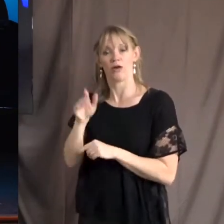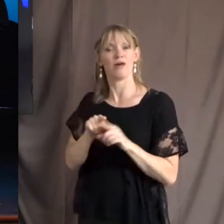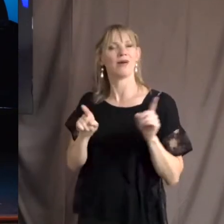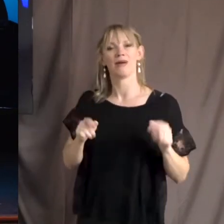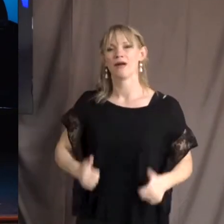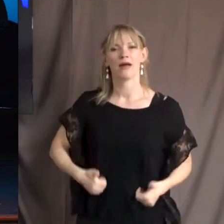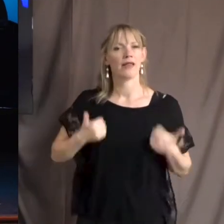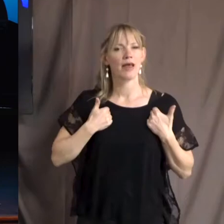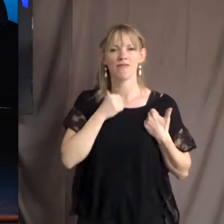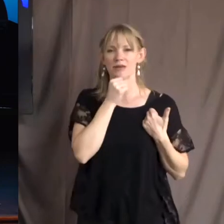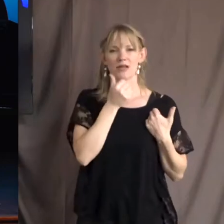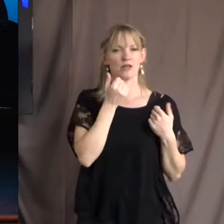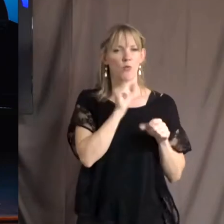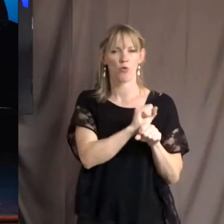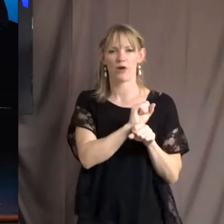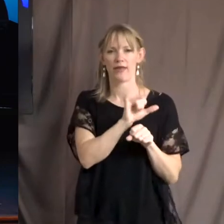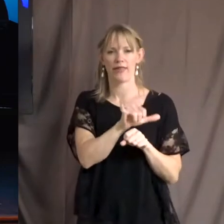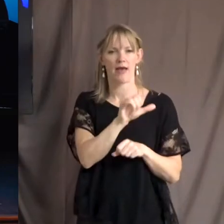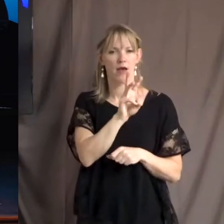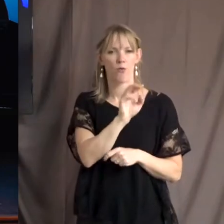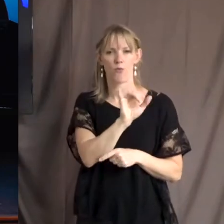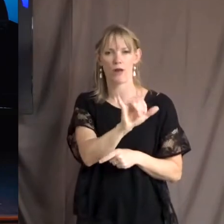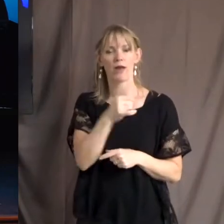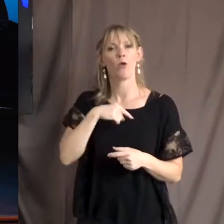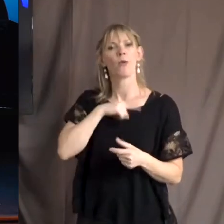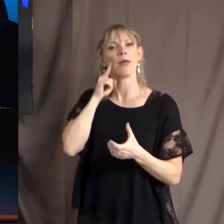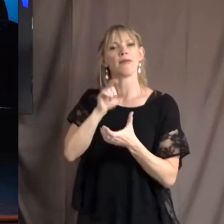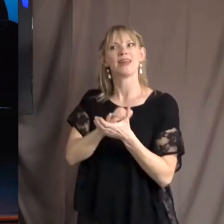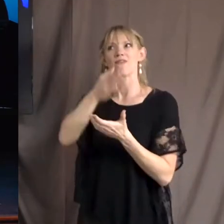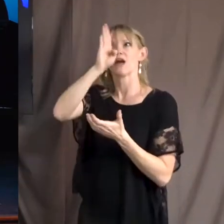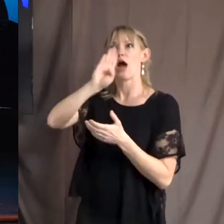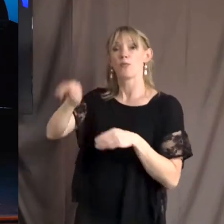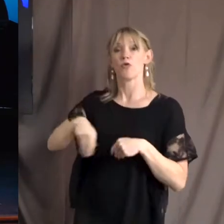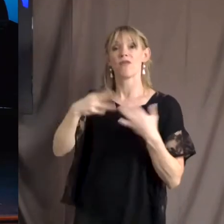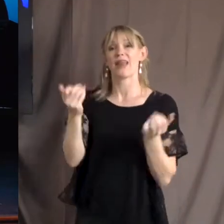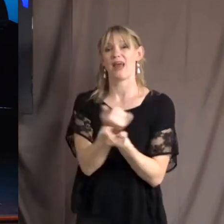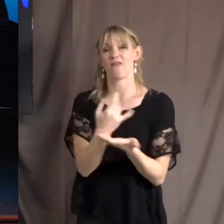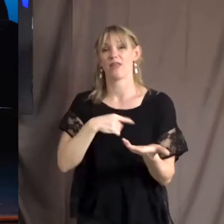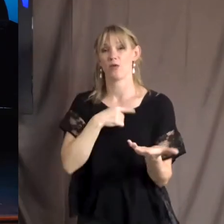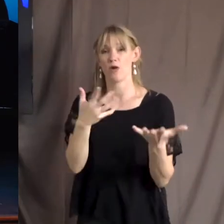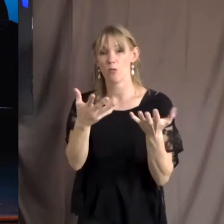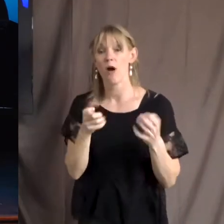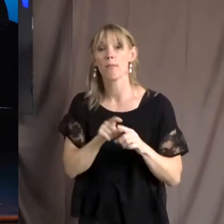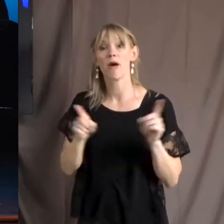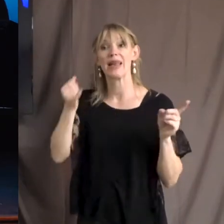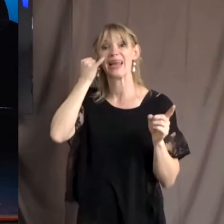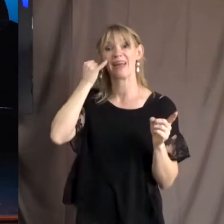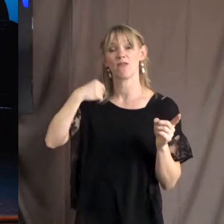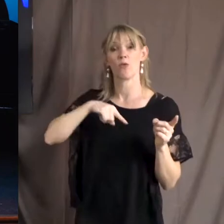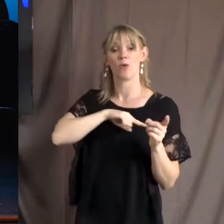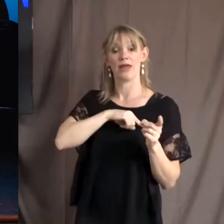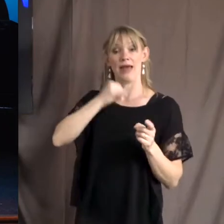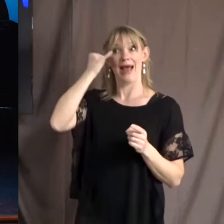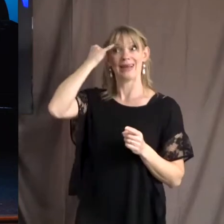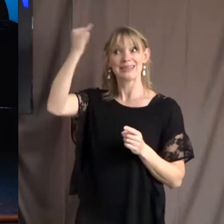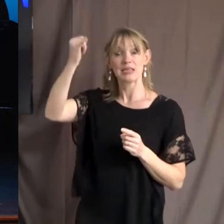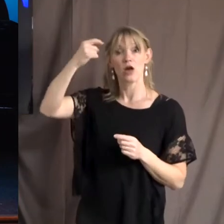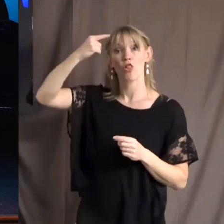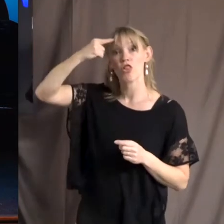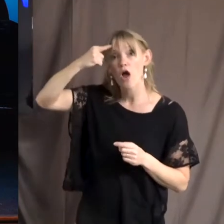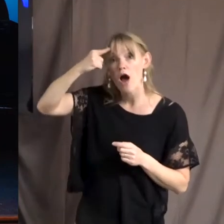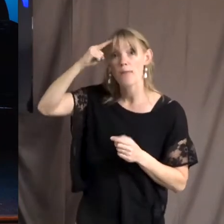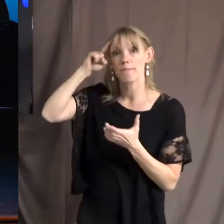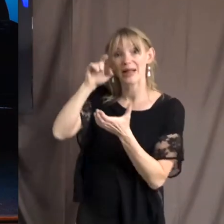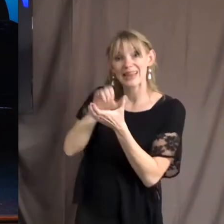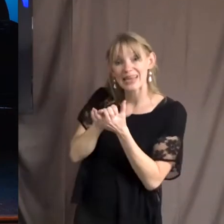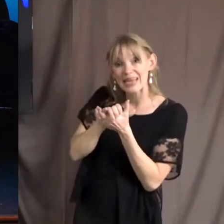not how God works. We believe God has given us everything we could ever want. But if we place an idea, a thought, a belief